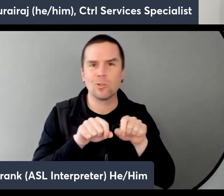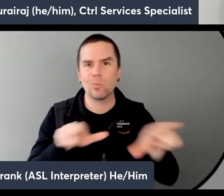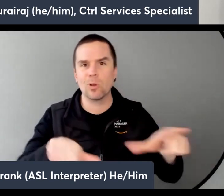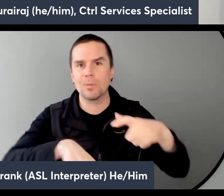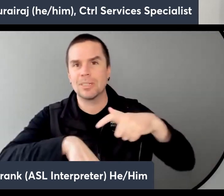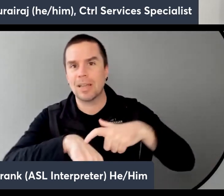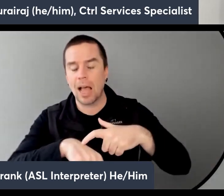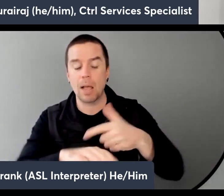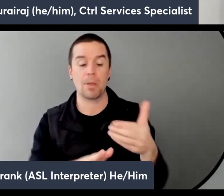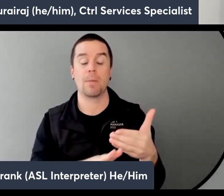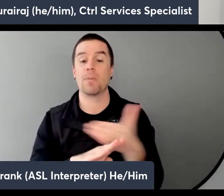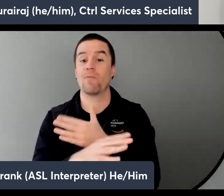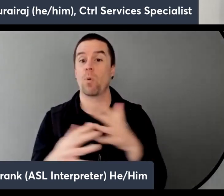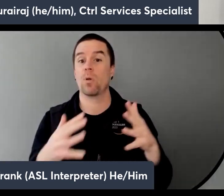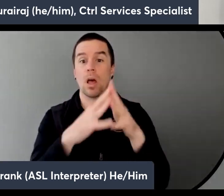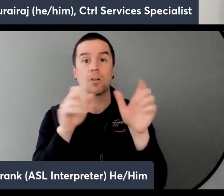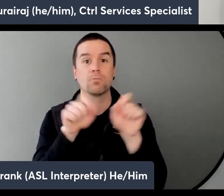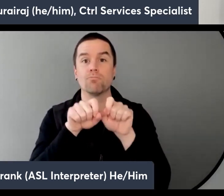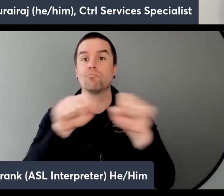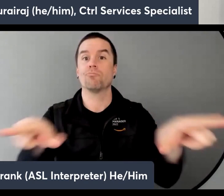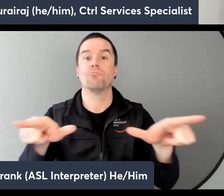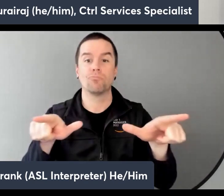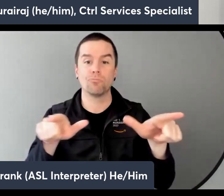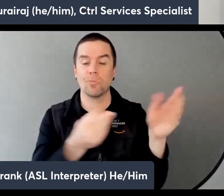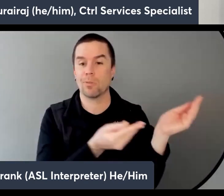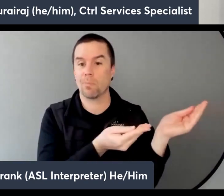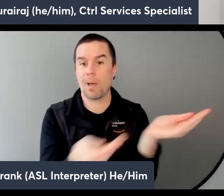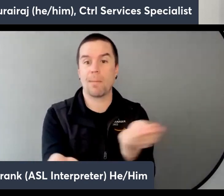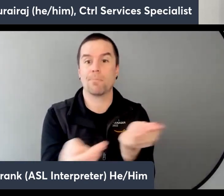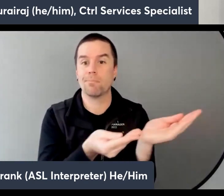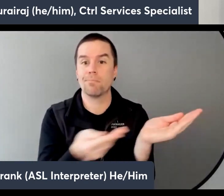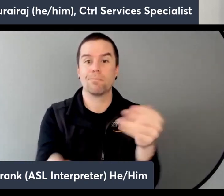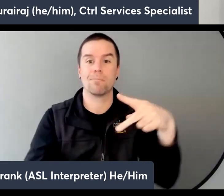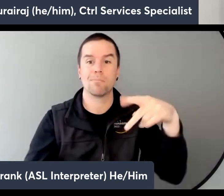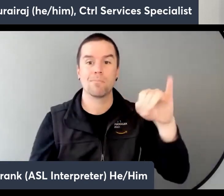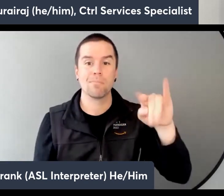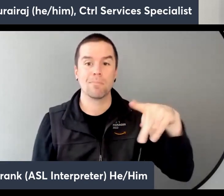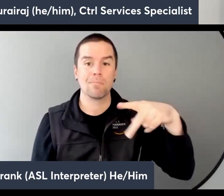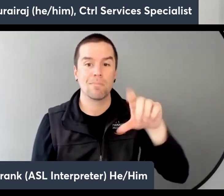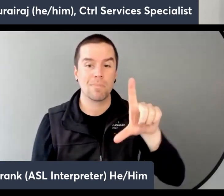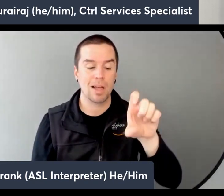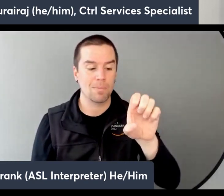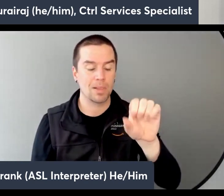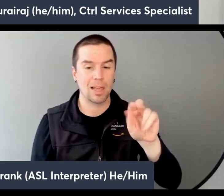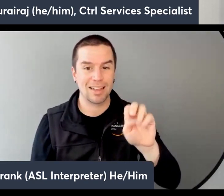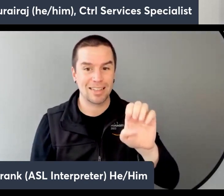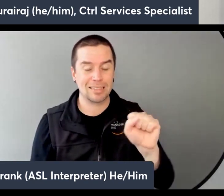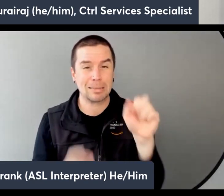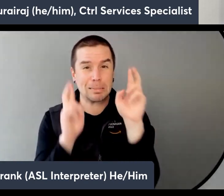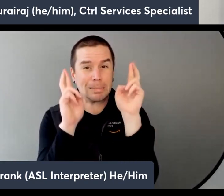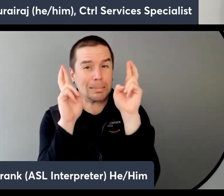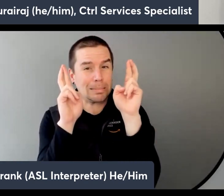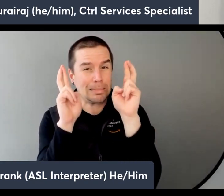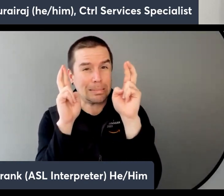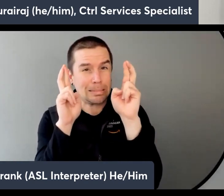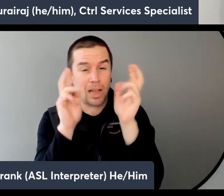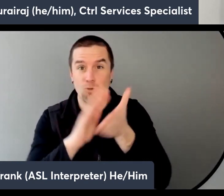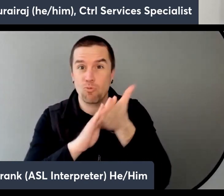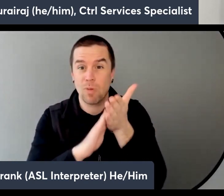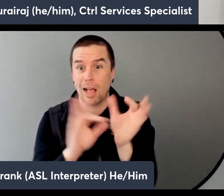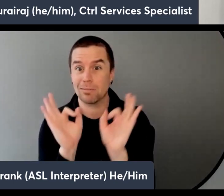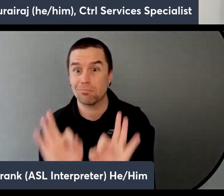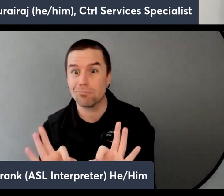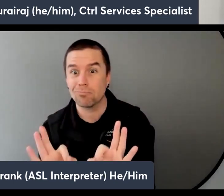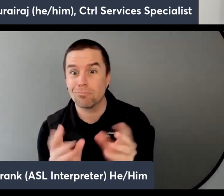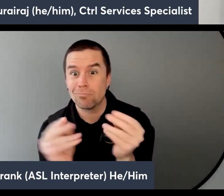you would deploy, you'd go through the pipelines and you'd kind of just hope that everything went okay. But with feature flags, you can